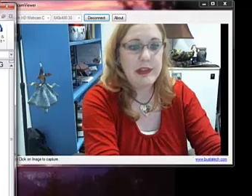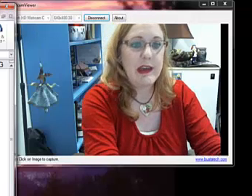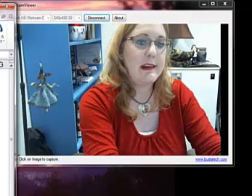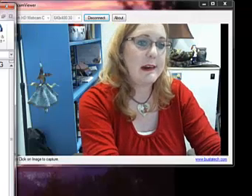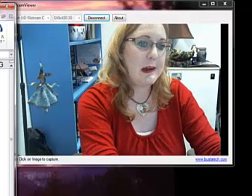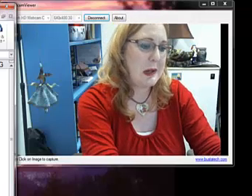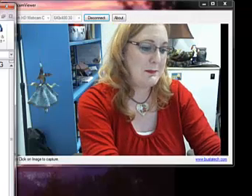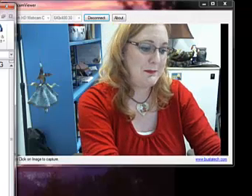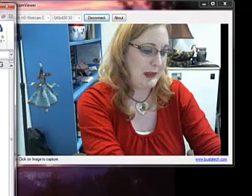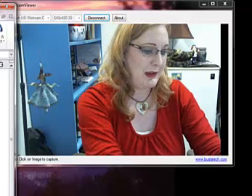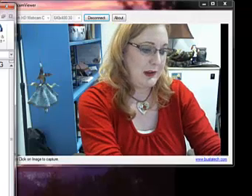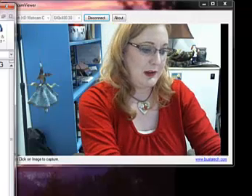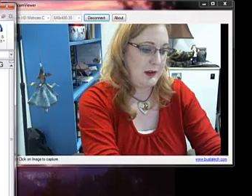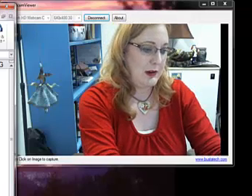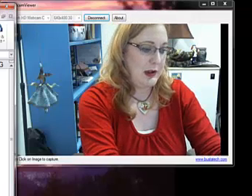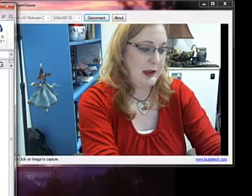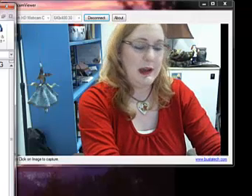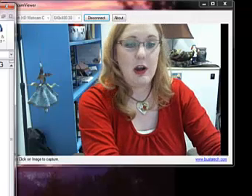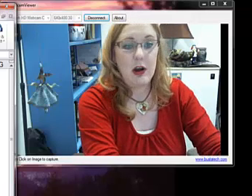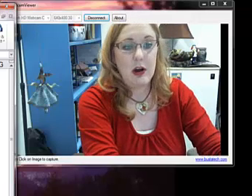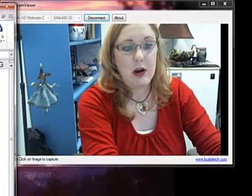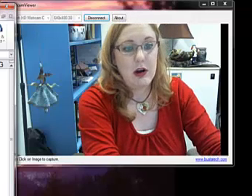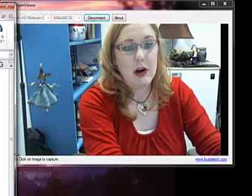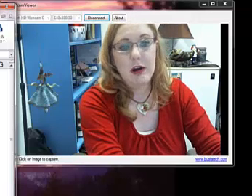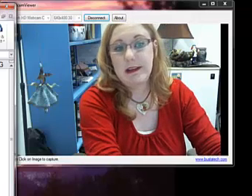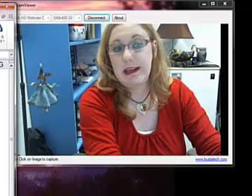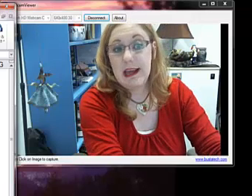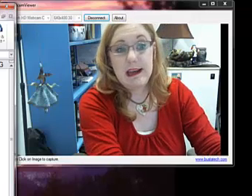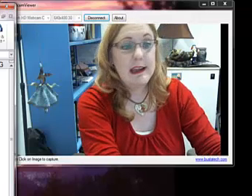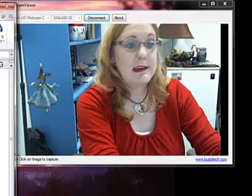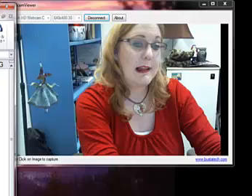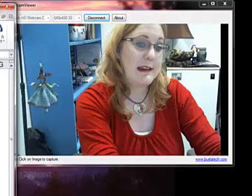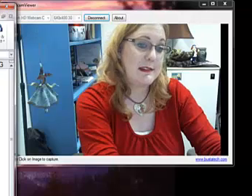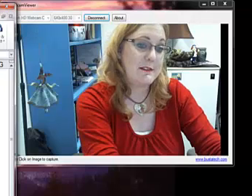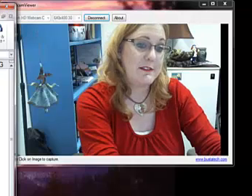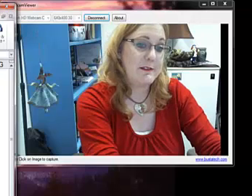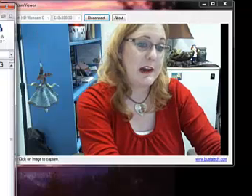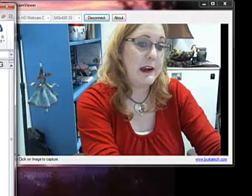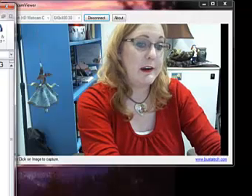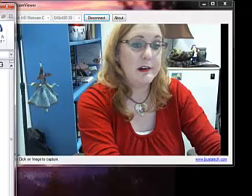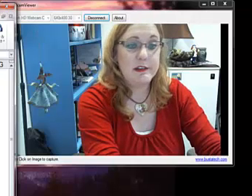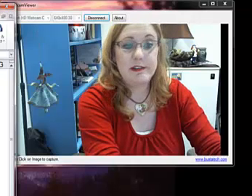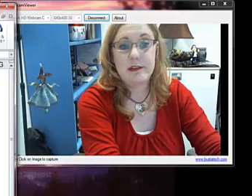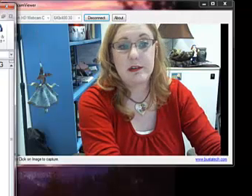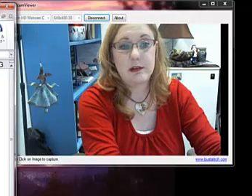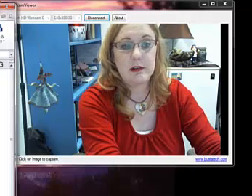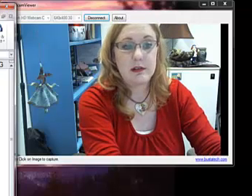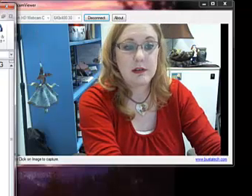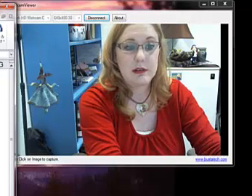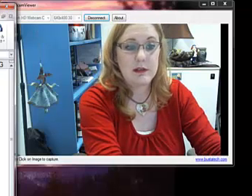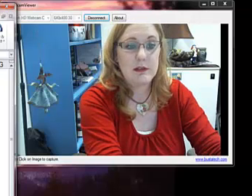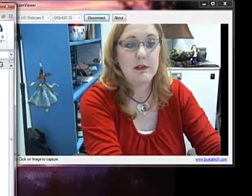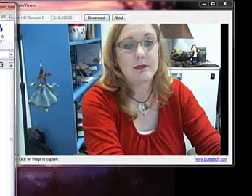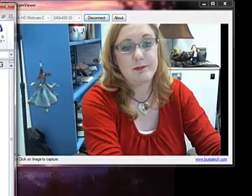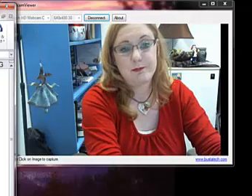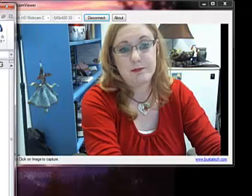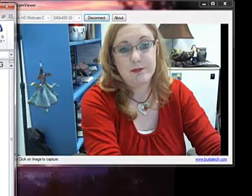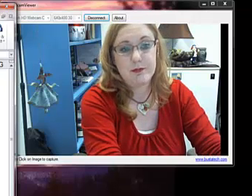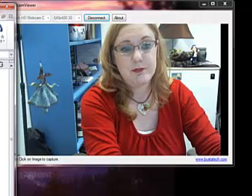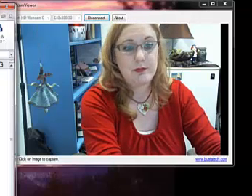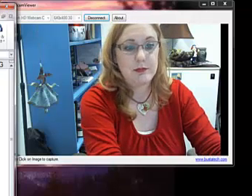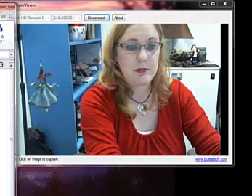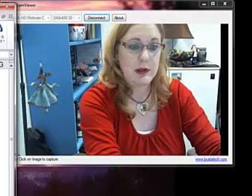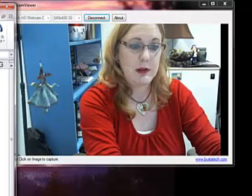you that, yeah, hardly any classifiers